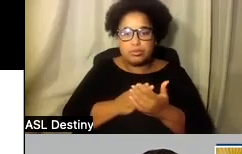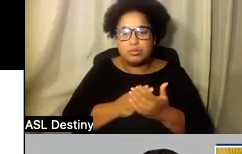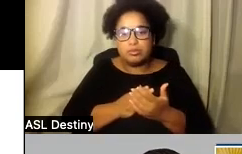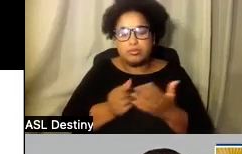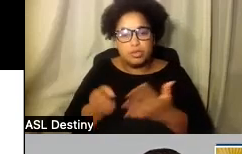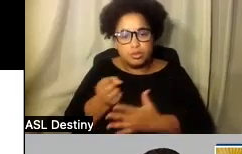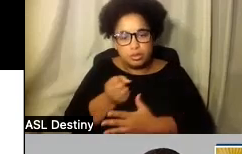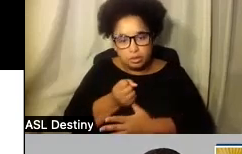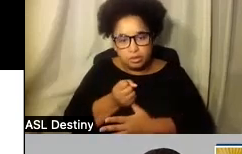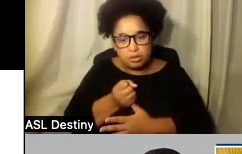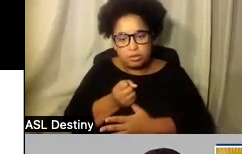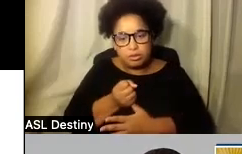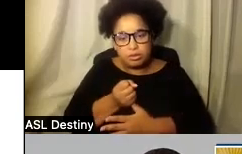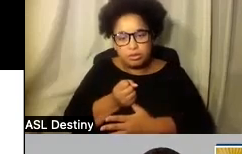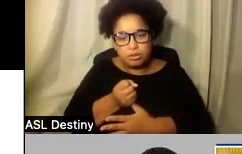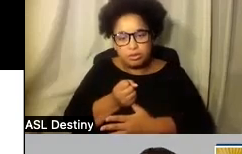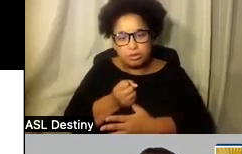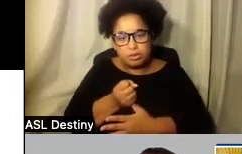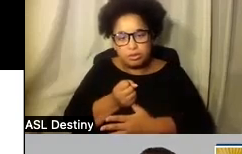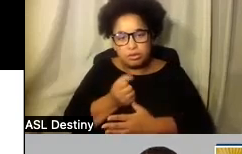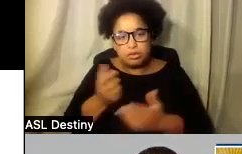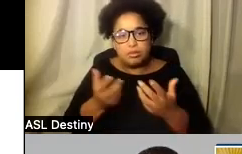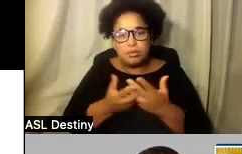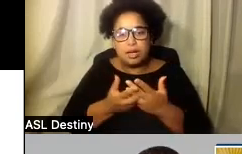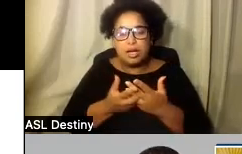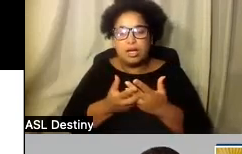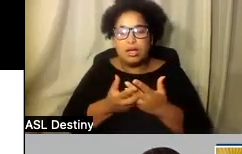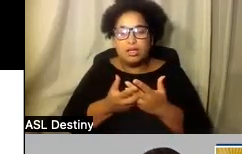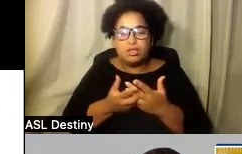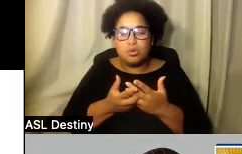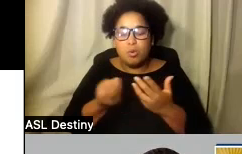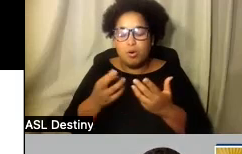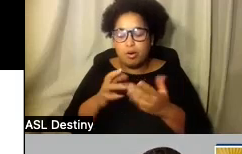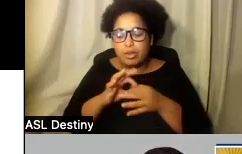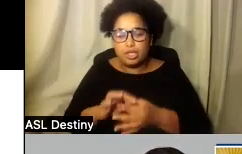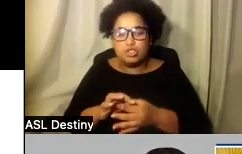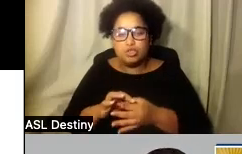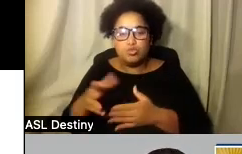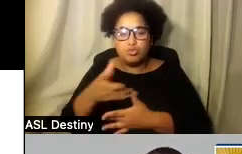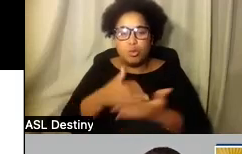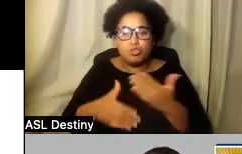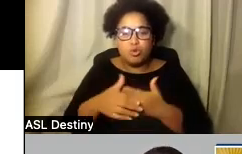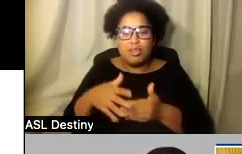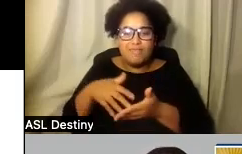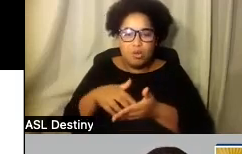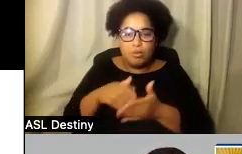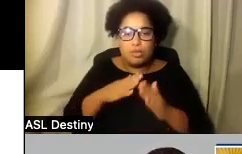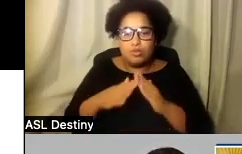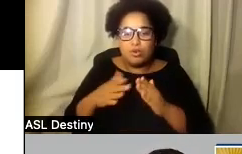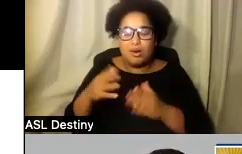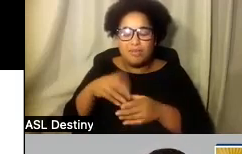priorities were lying with socially vulnerable communities that are in high